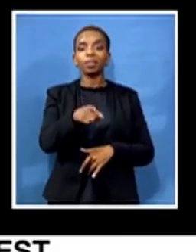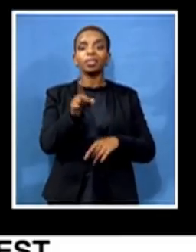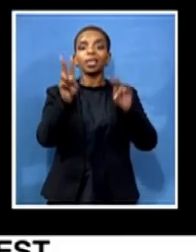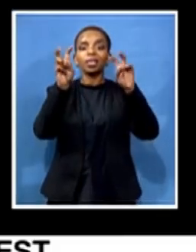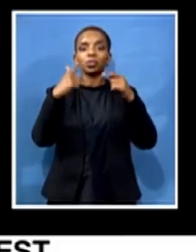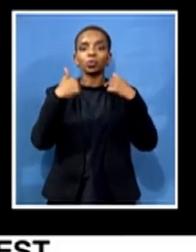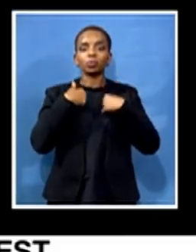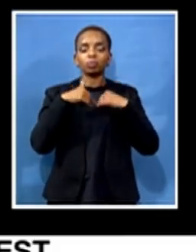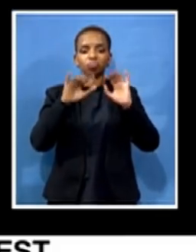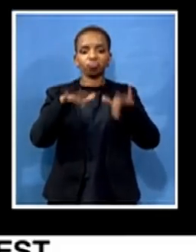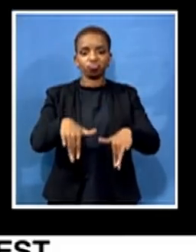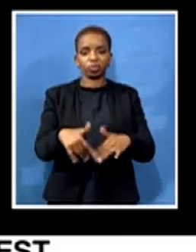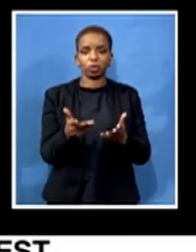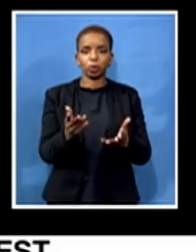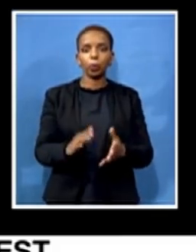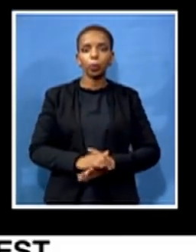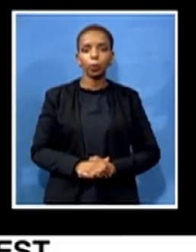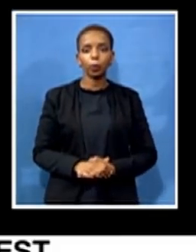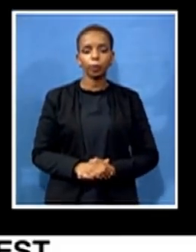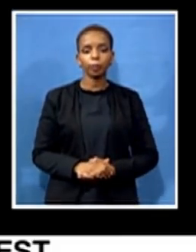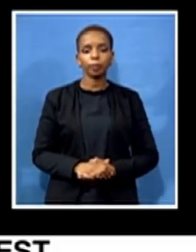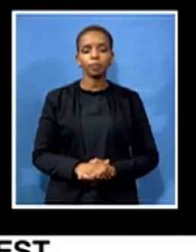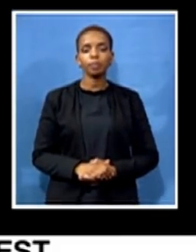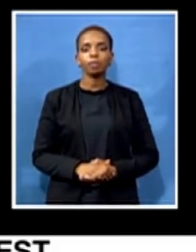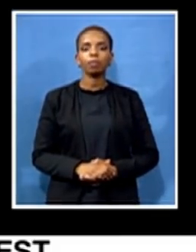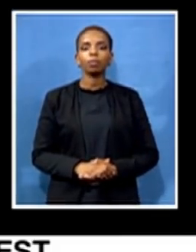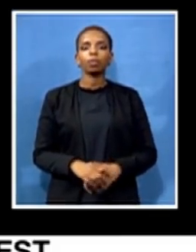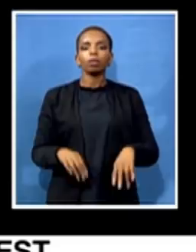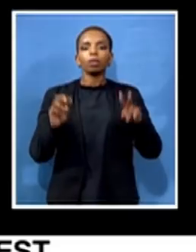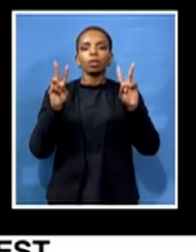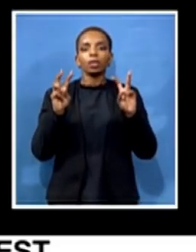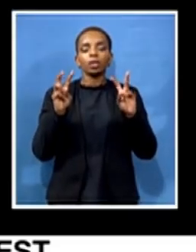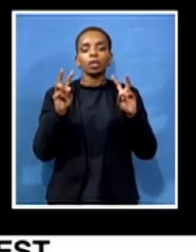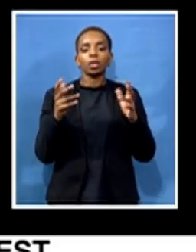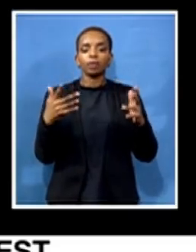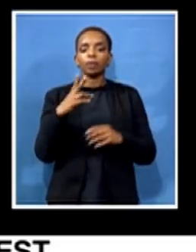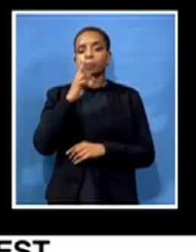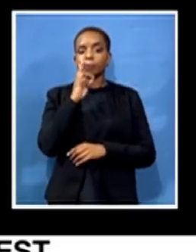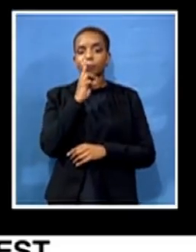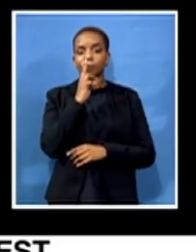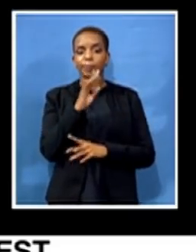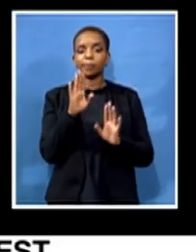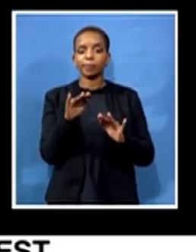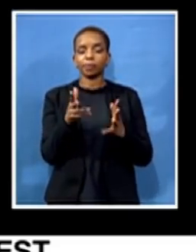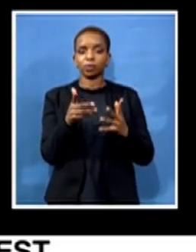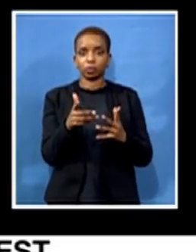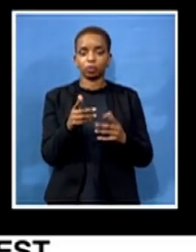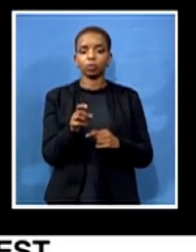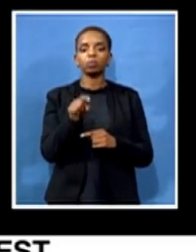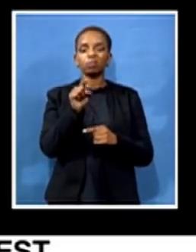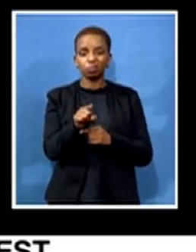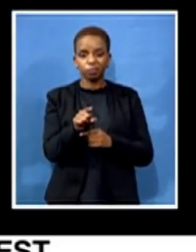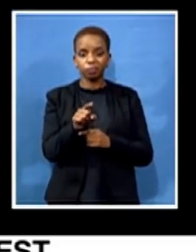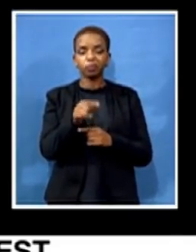of smoking and cigarettes there. It will be aired a lot more in court as the